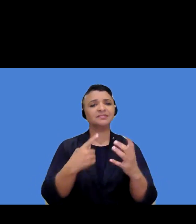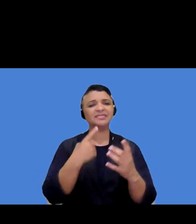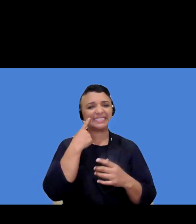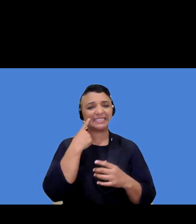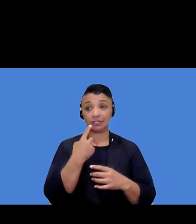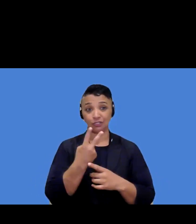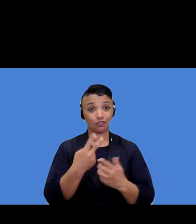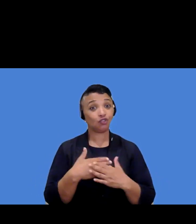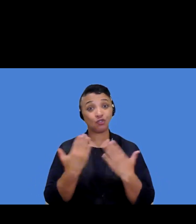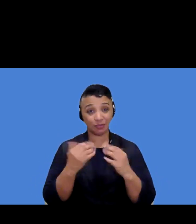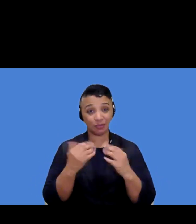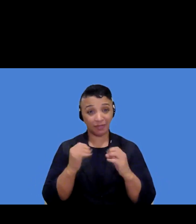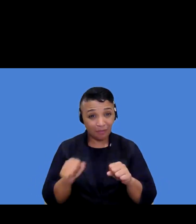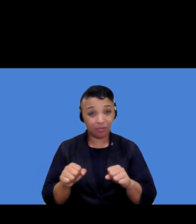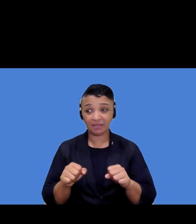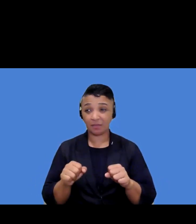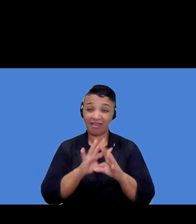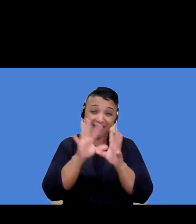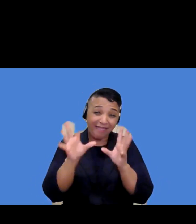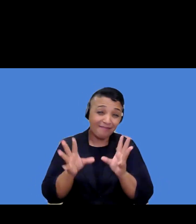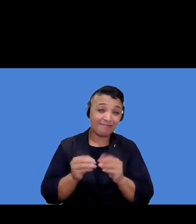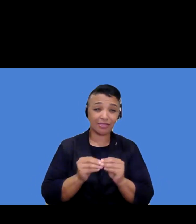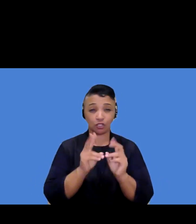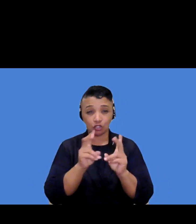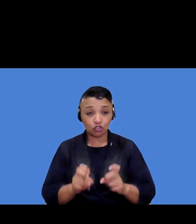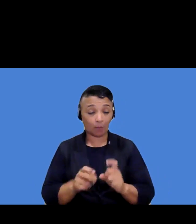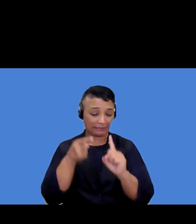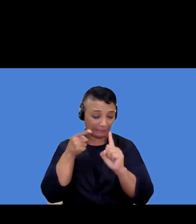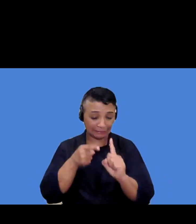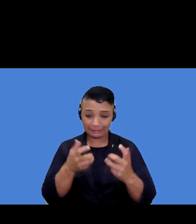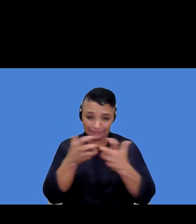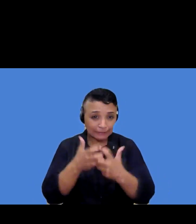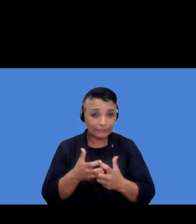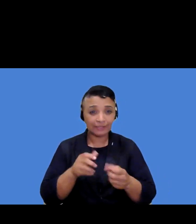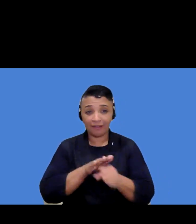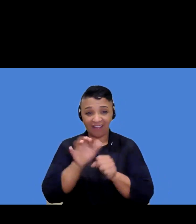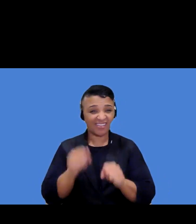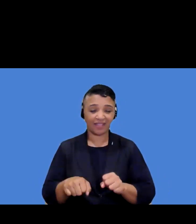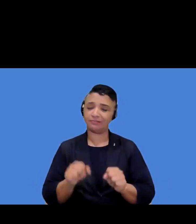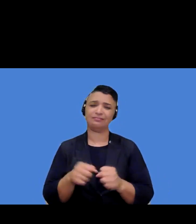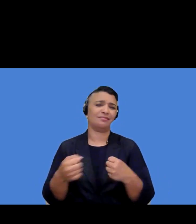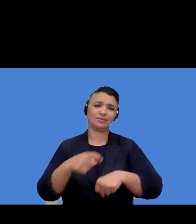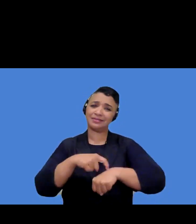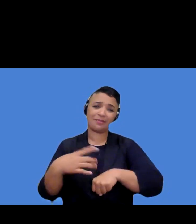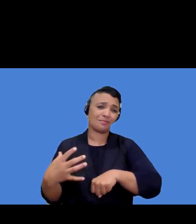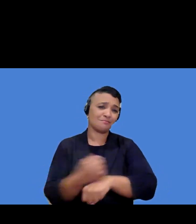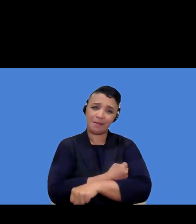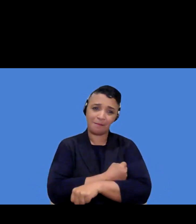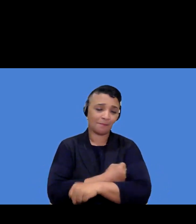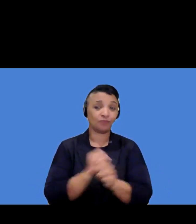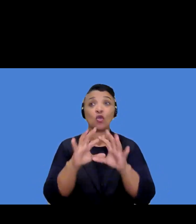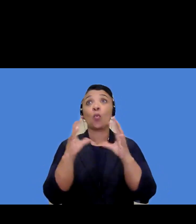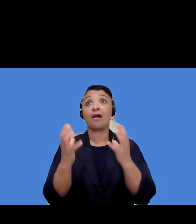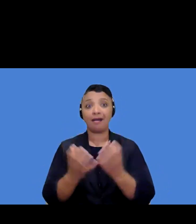days, we will be able to cover all topics of relevance for the entire world. And we are